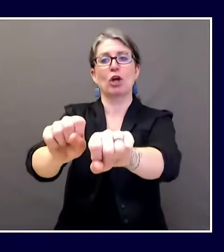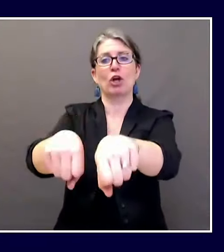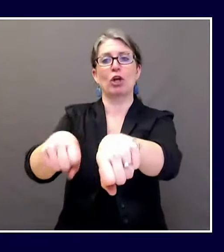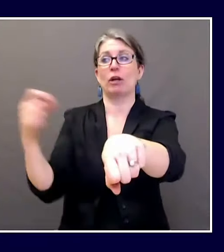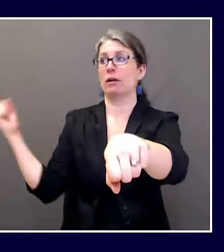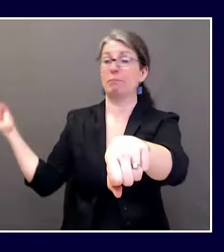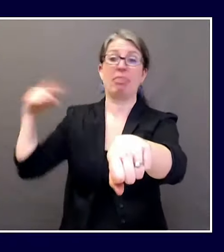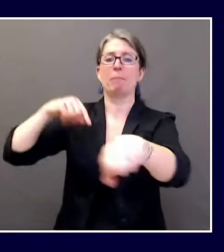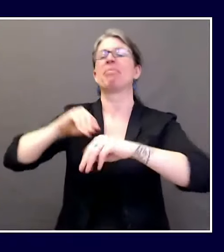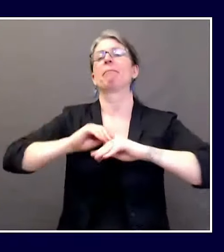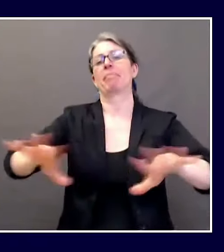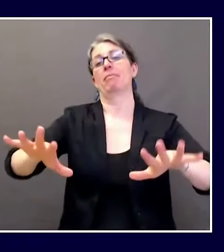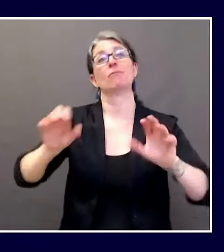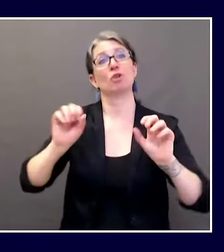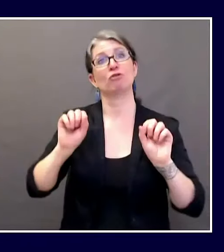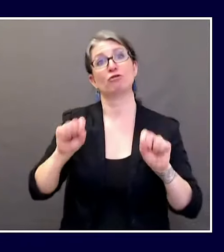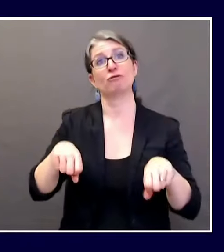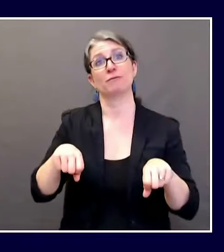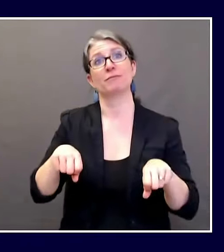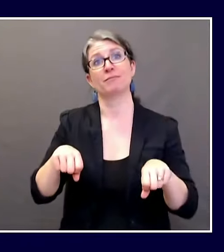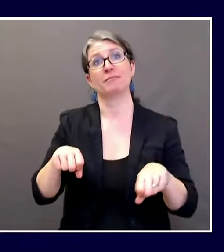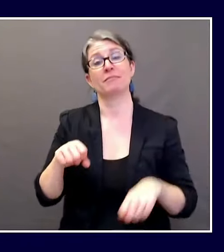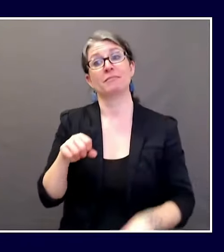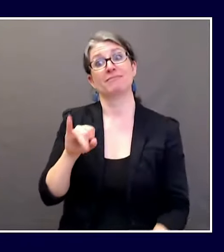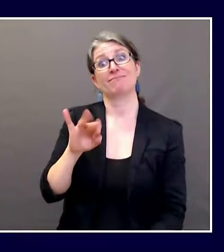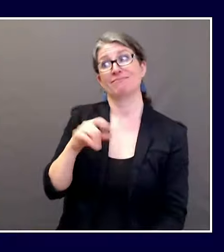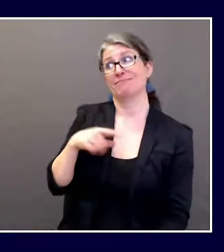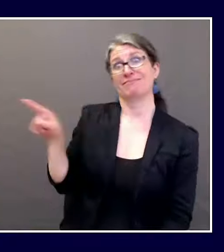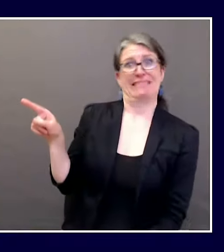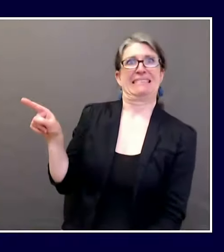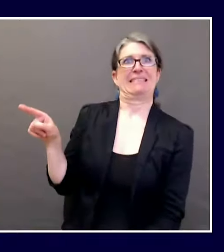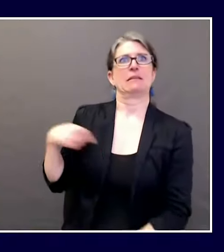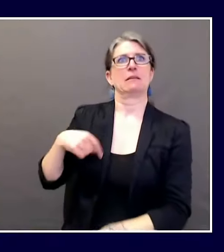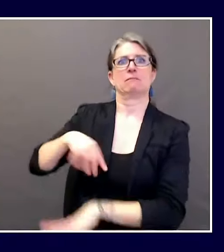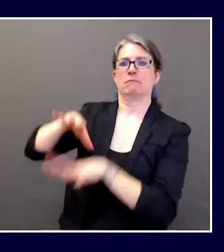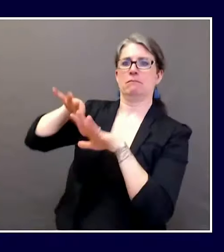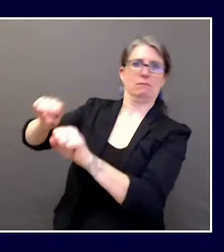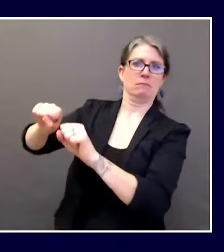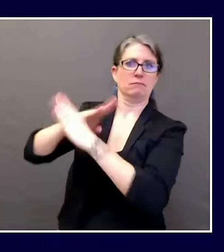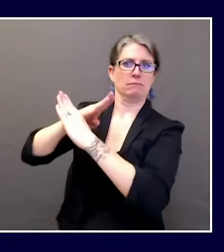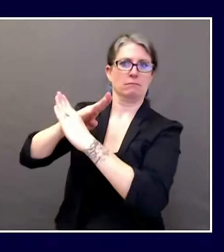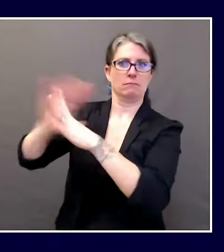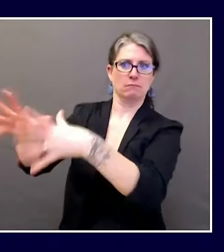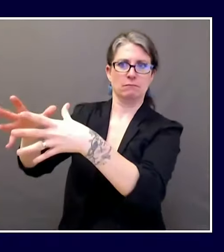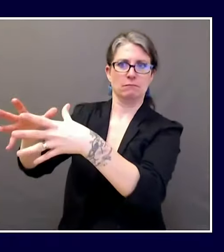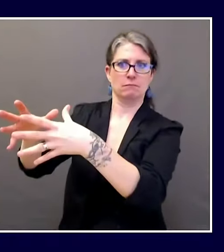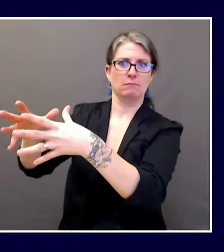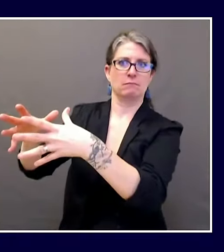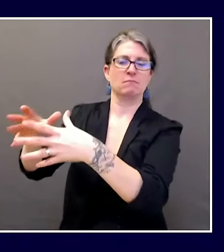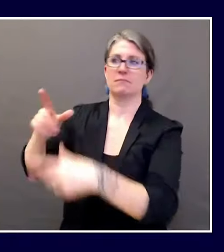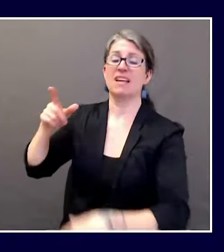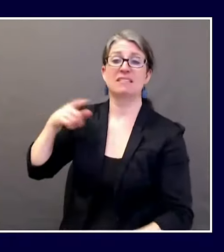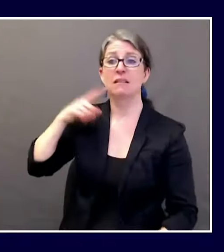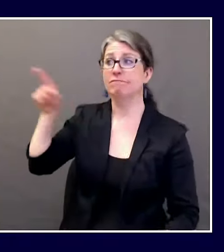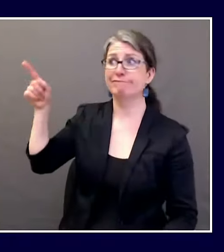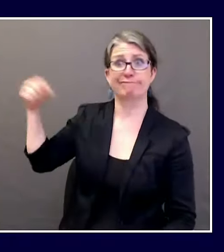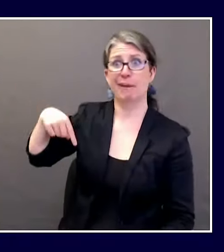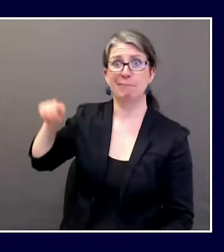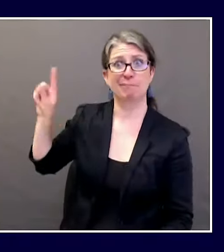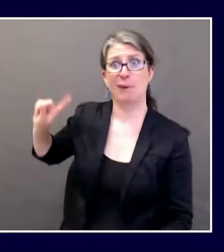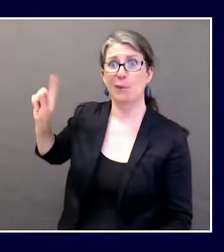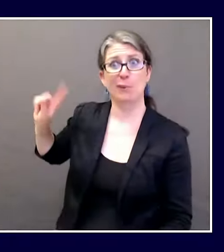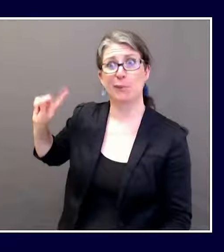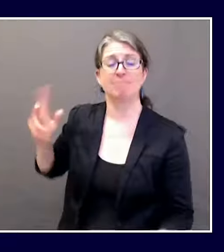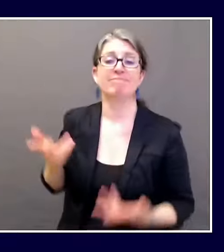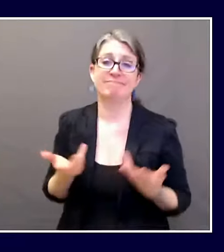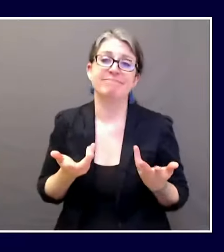up. All of that suggests, though, that if we can keep a close handle on these things like variants and new cases, we can